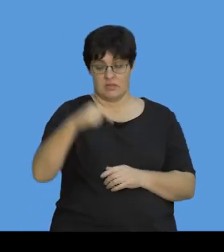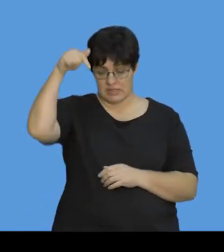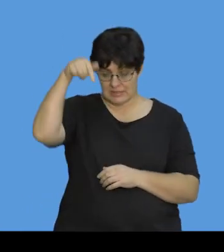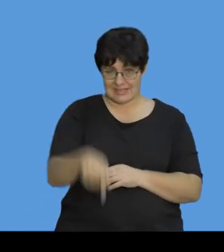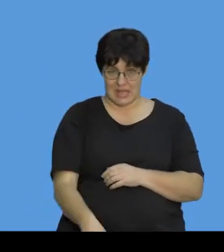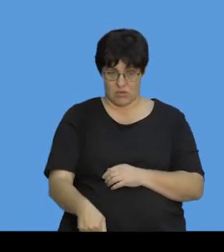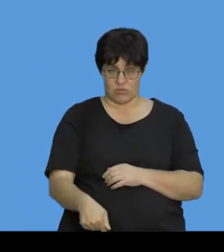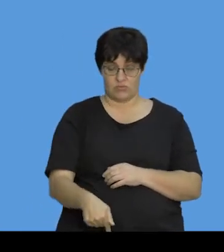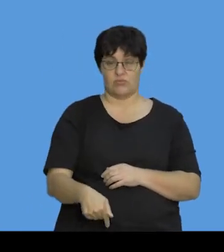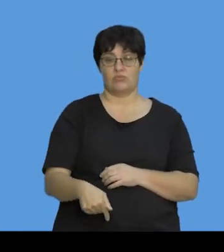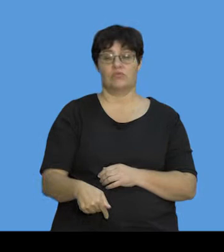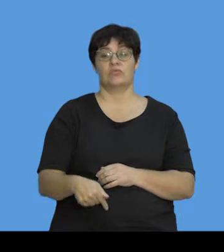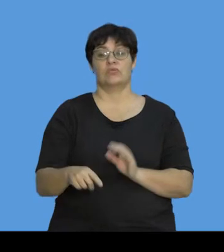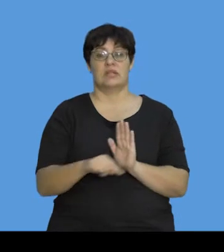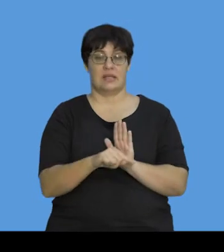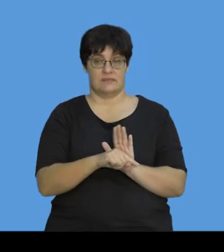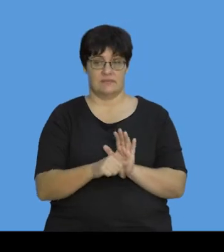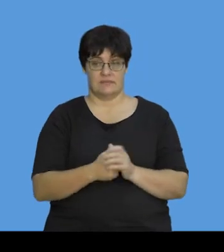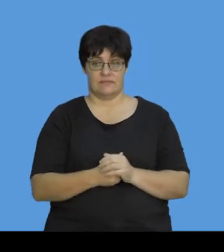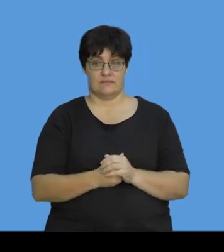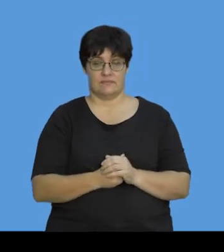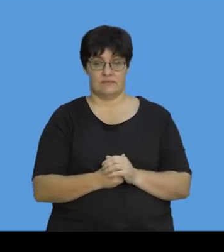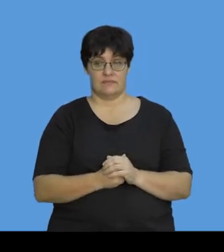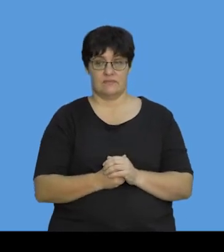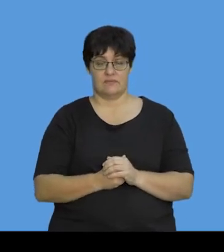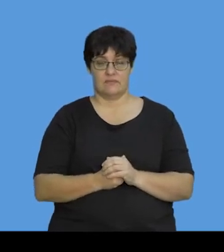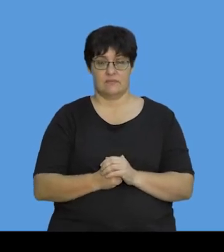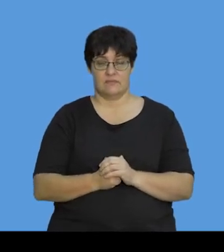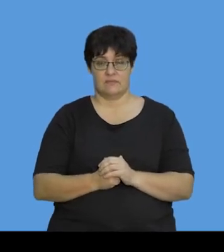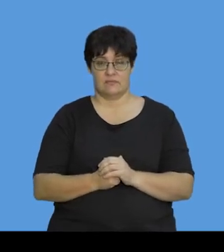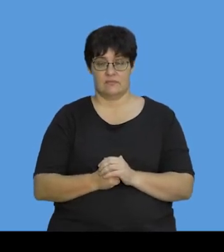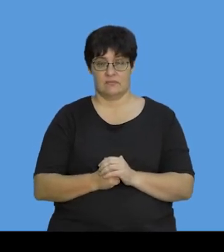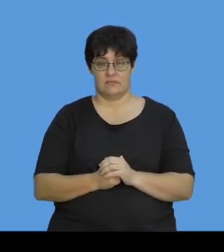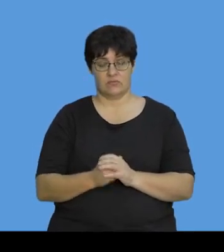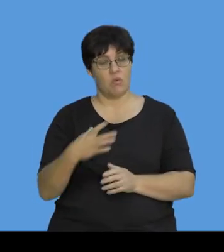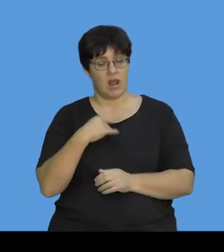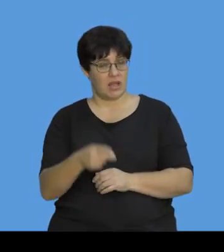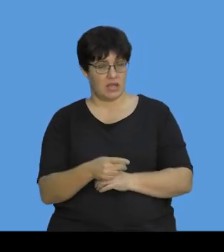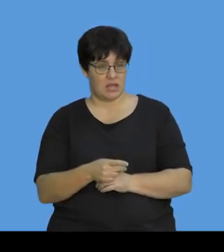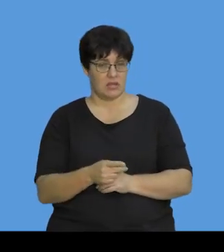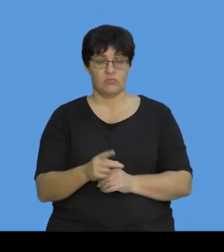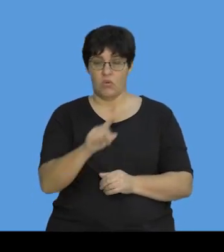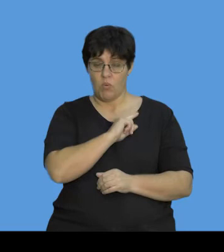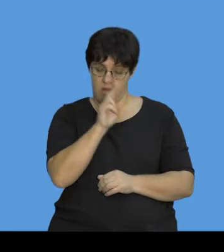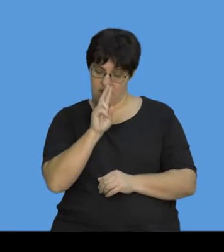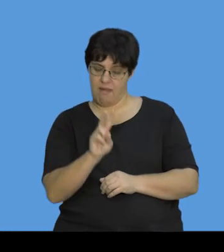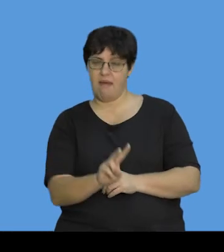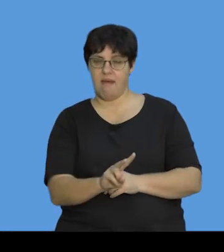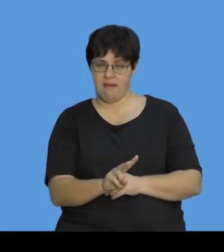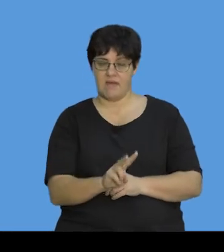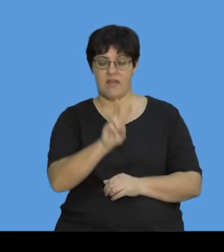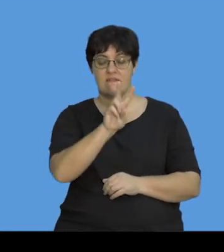means this acceleration is negative. We like a question like this because hopefully you can already see if I